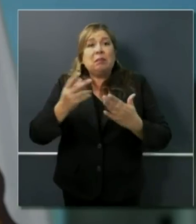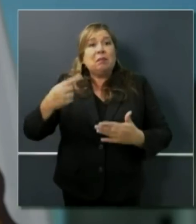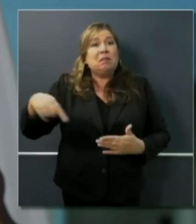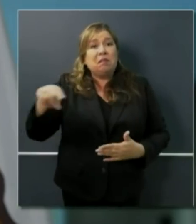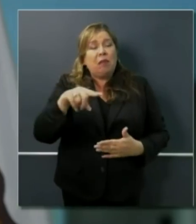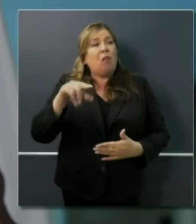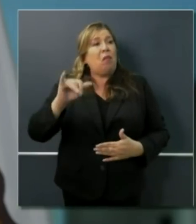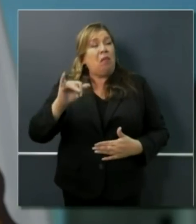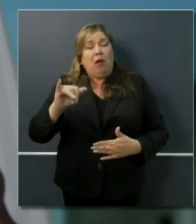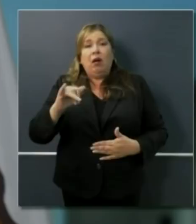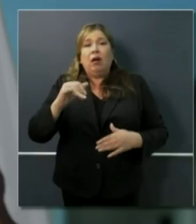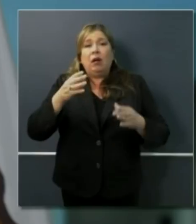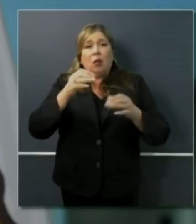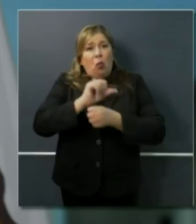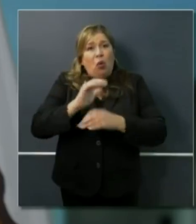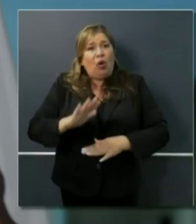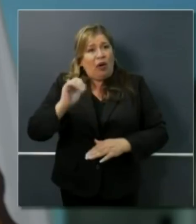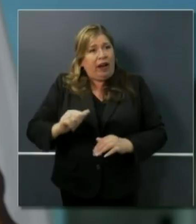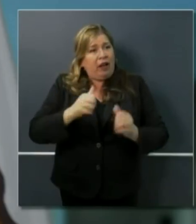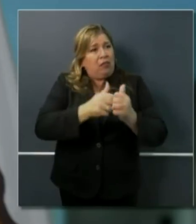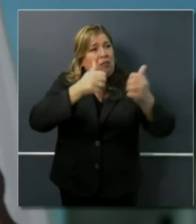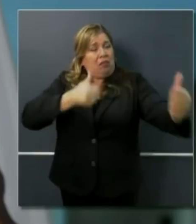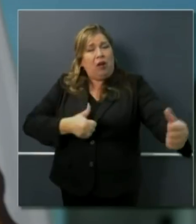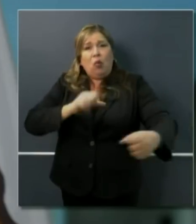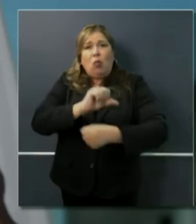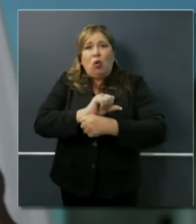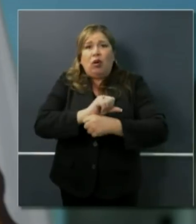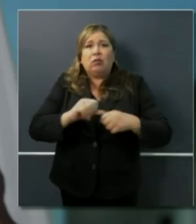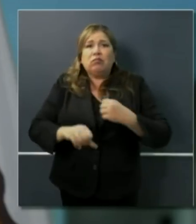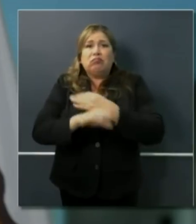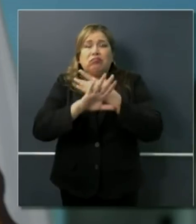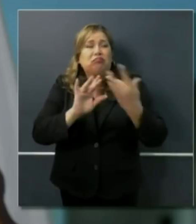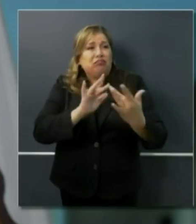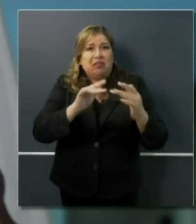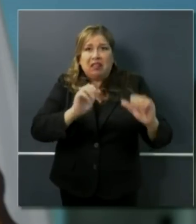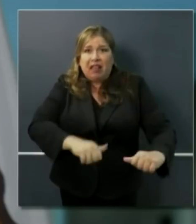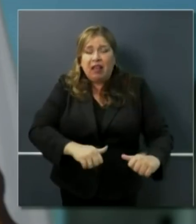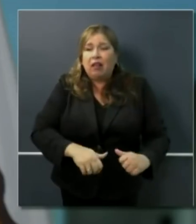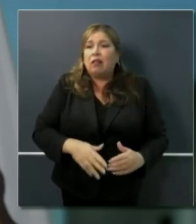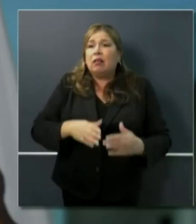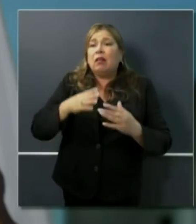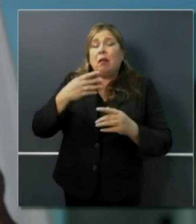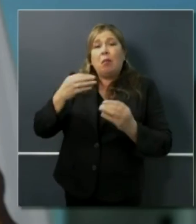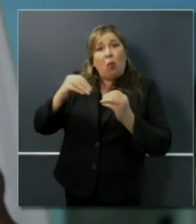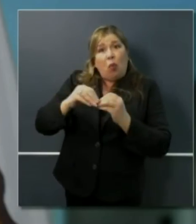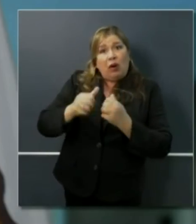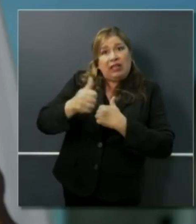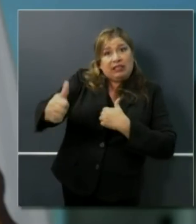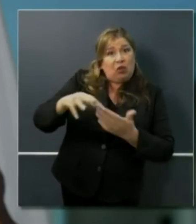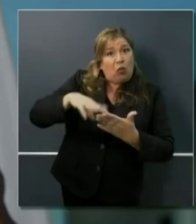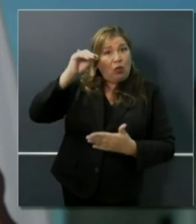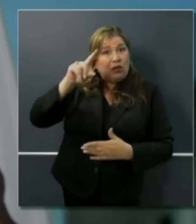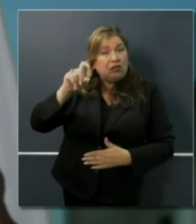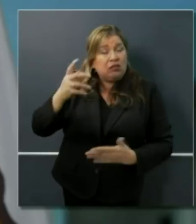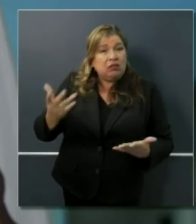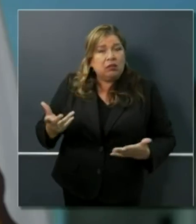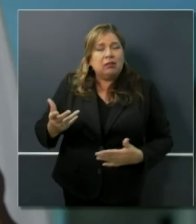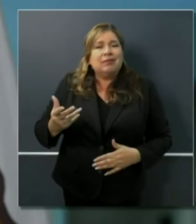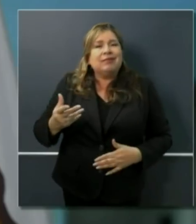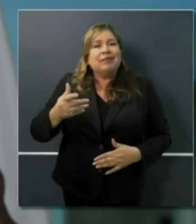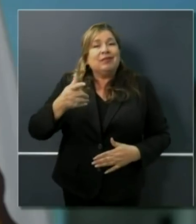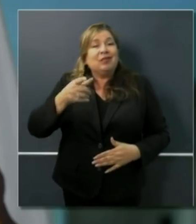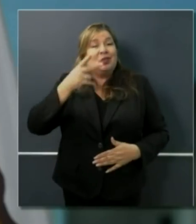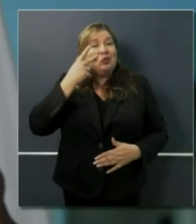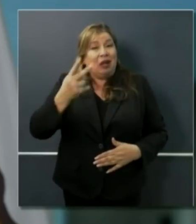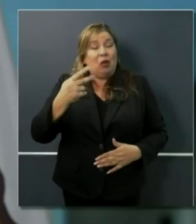more distance learning. And speaking of learning, we want to get our kids back into school. That's why you saw that on the